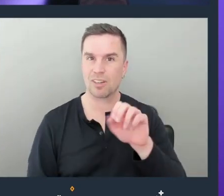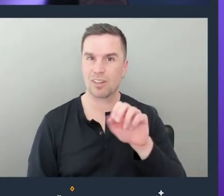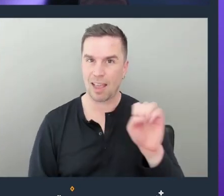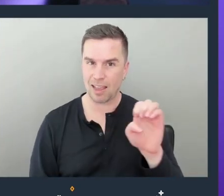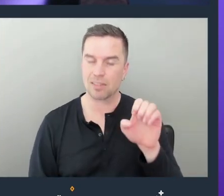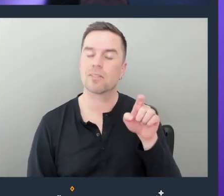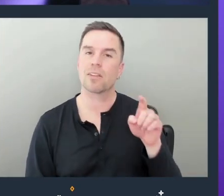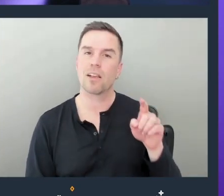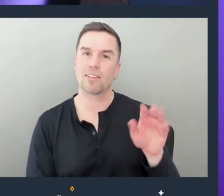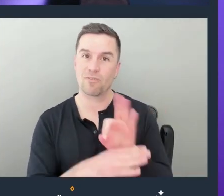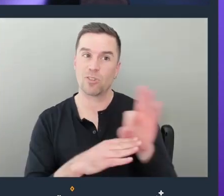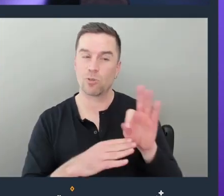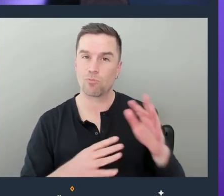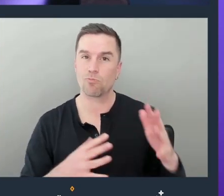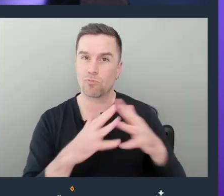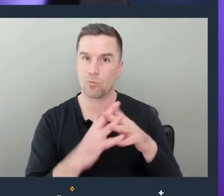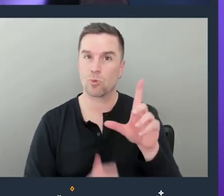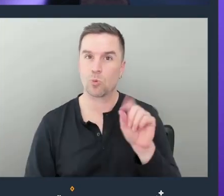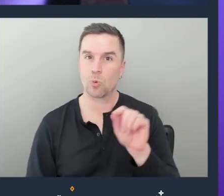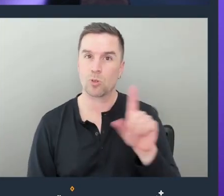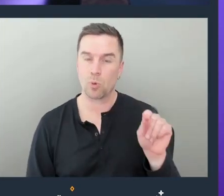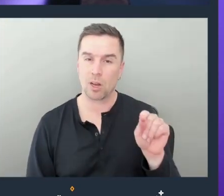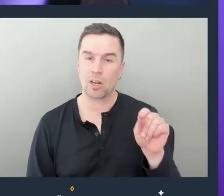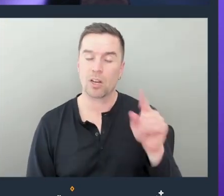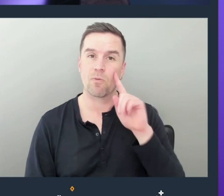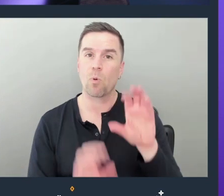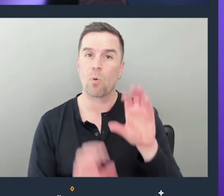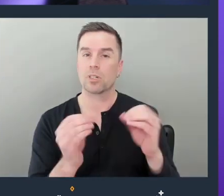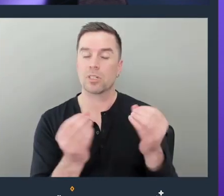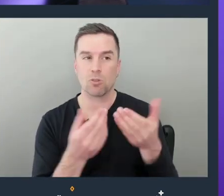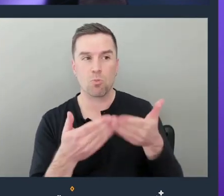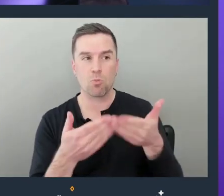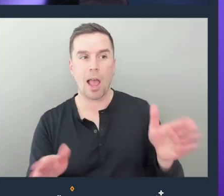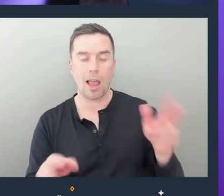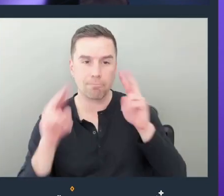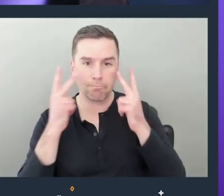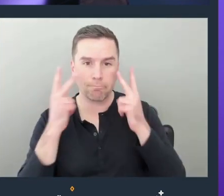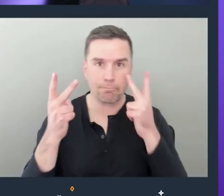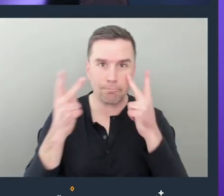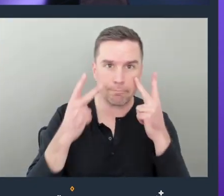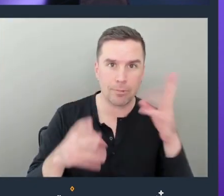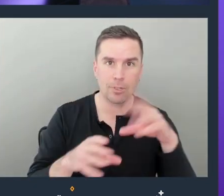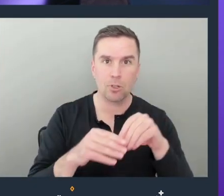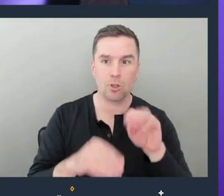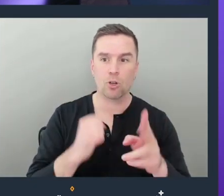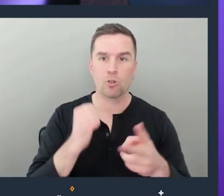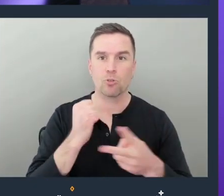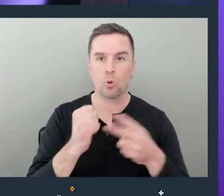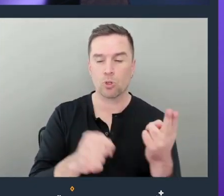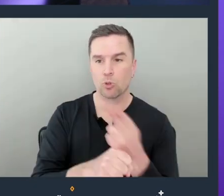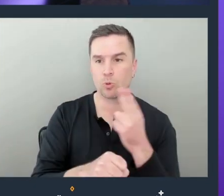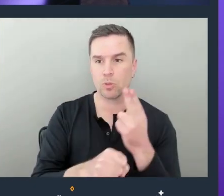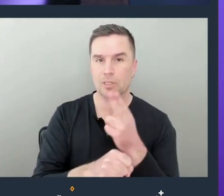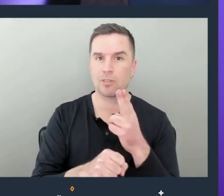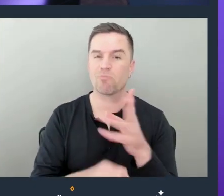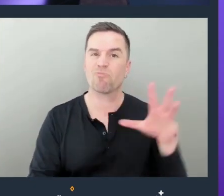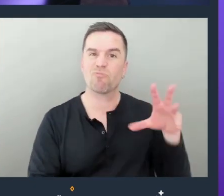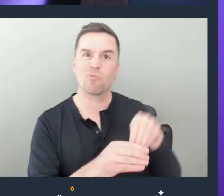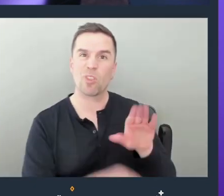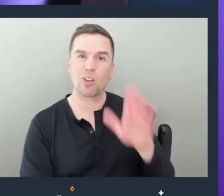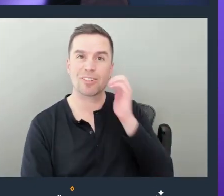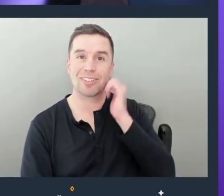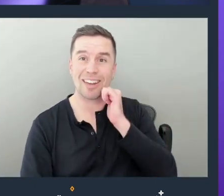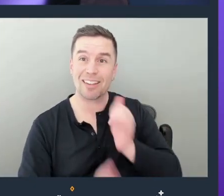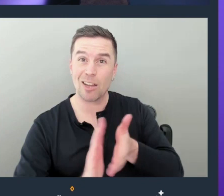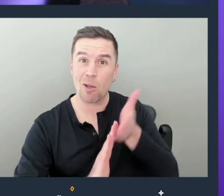in 2020 to get organization-wide visibility into their storage usage. They made it a key part of daily operations, and they actually continue